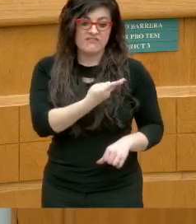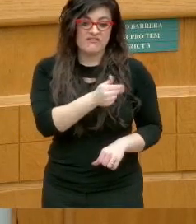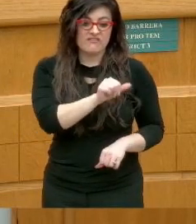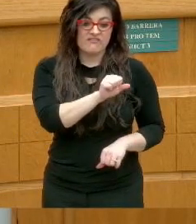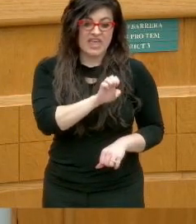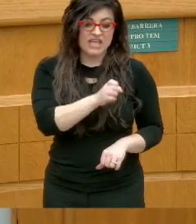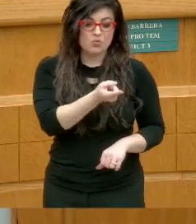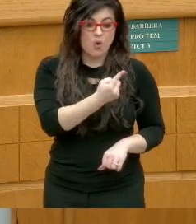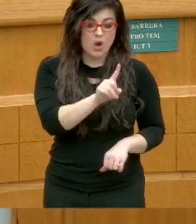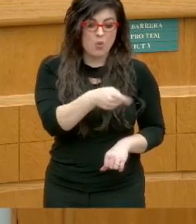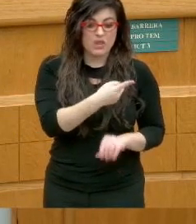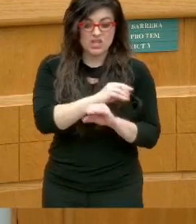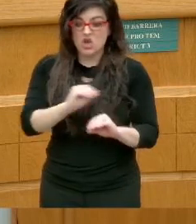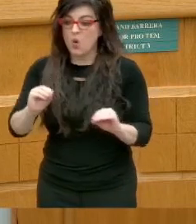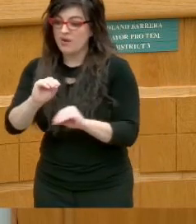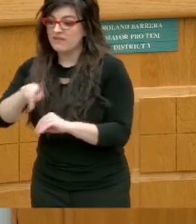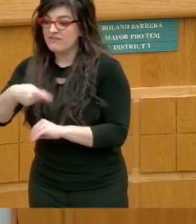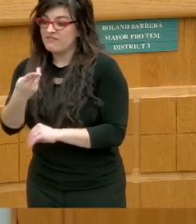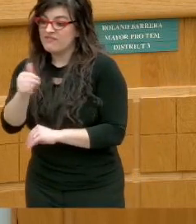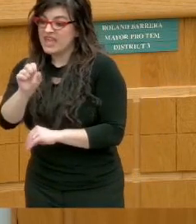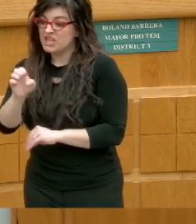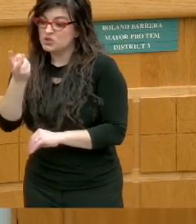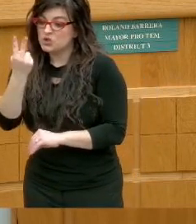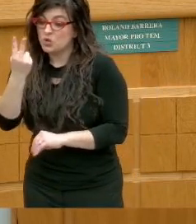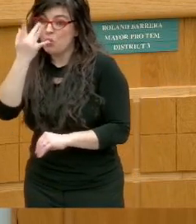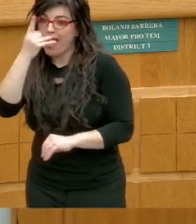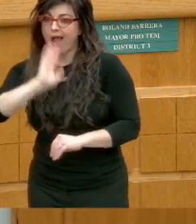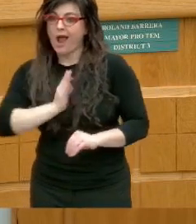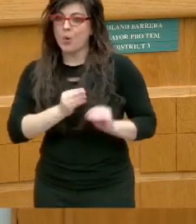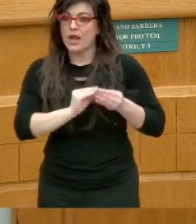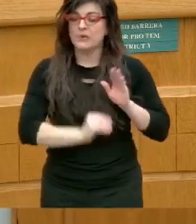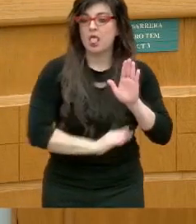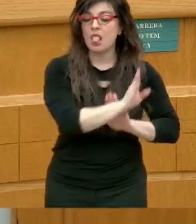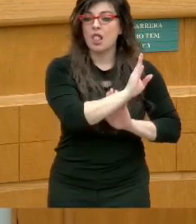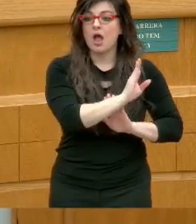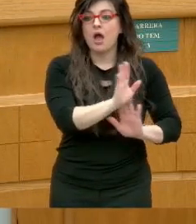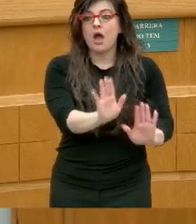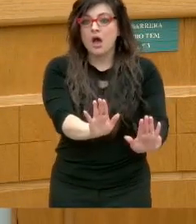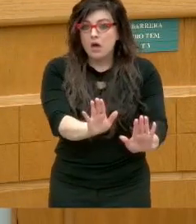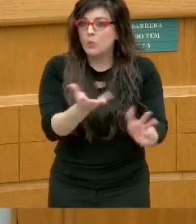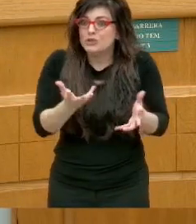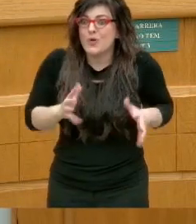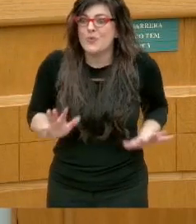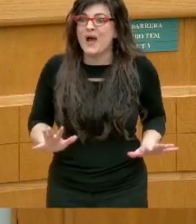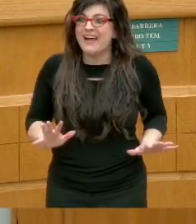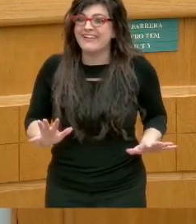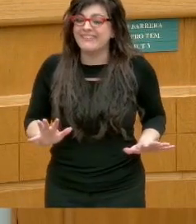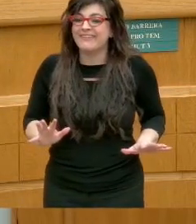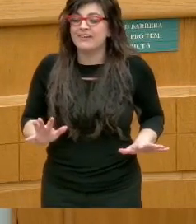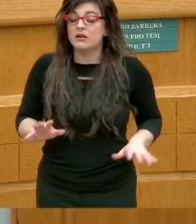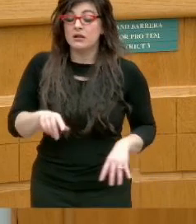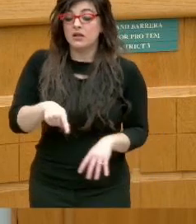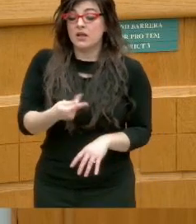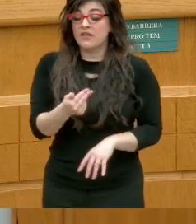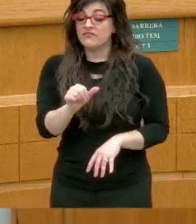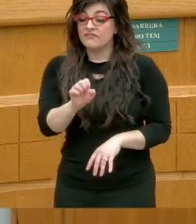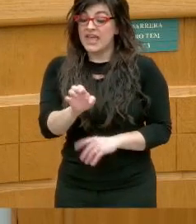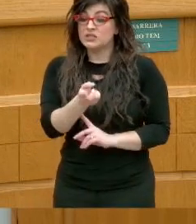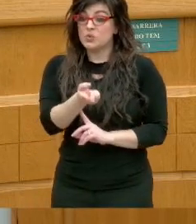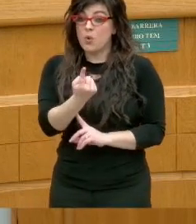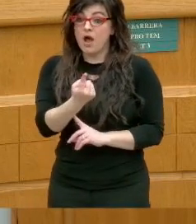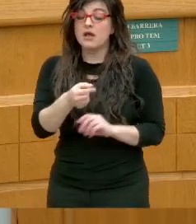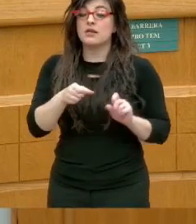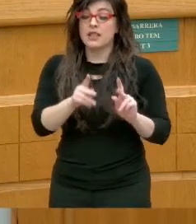we stay strong, we're going to stay safe. Now, phase 1, just to remind everybody, does allow retail stores, restaurant, malls,